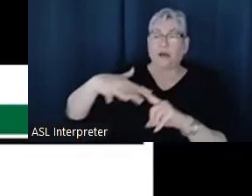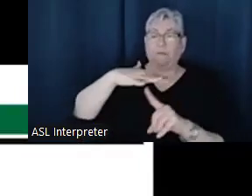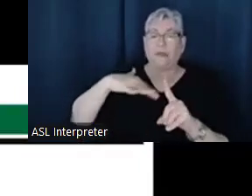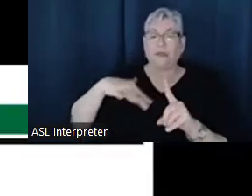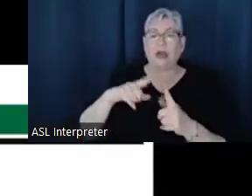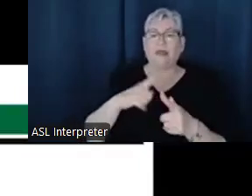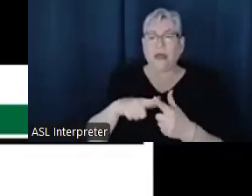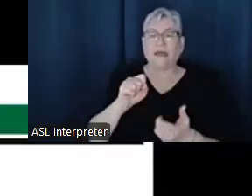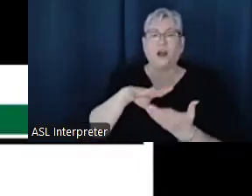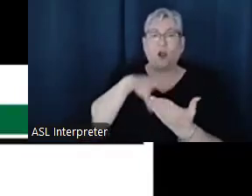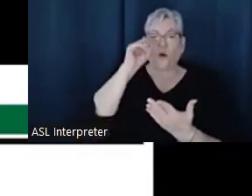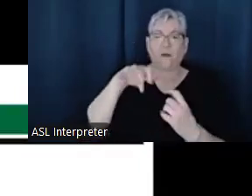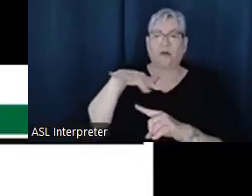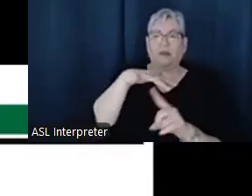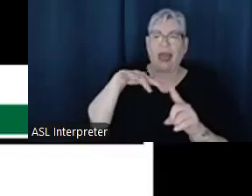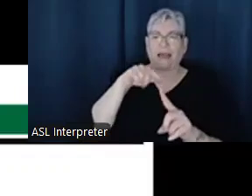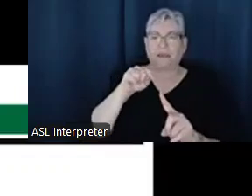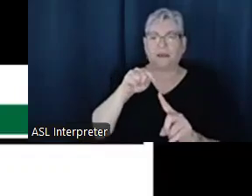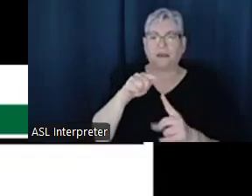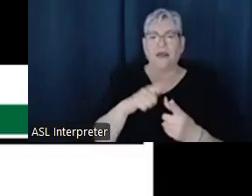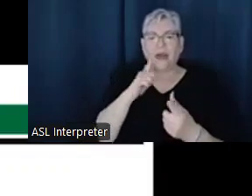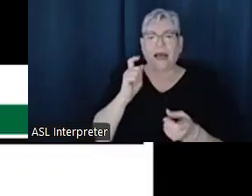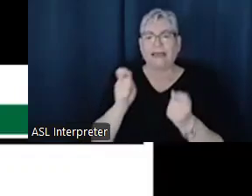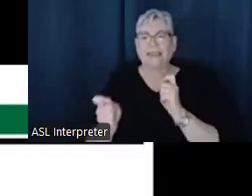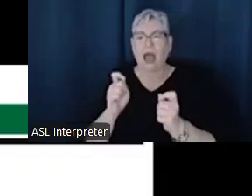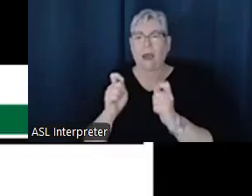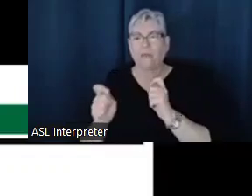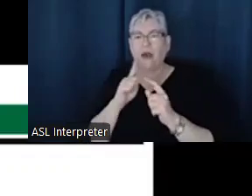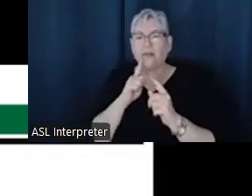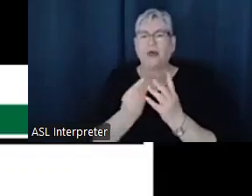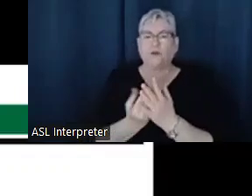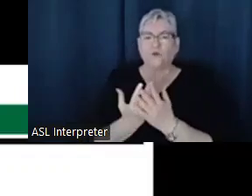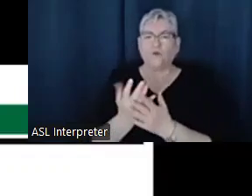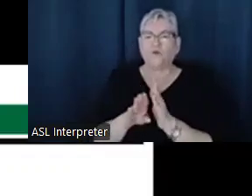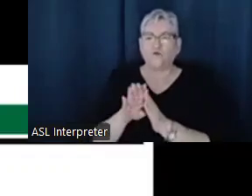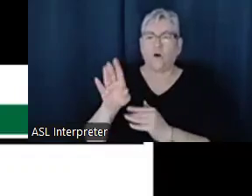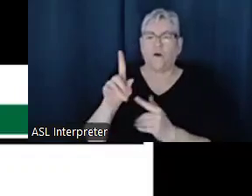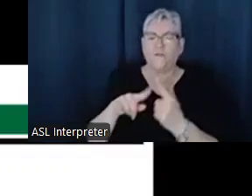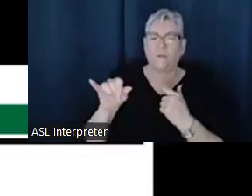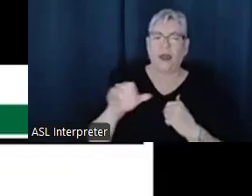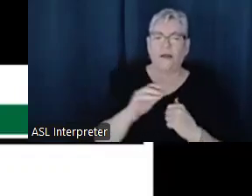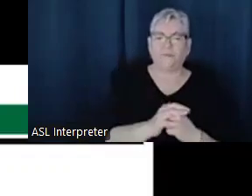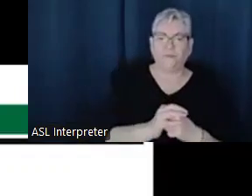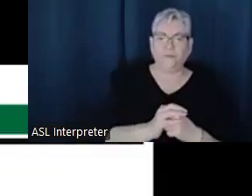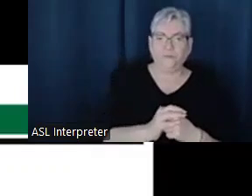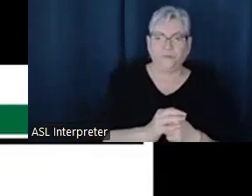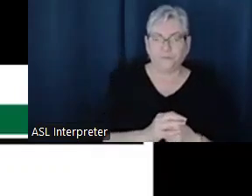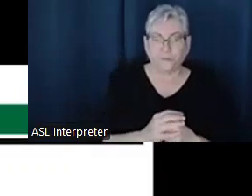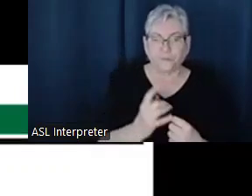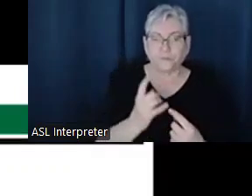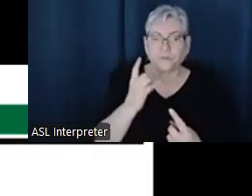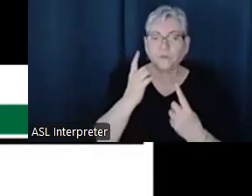that and adapt and sort of grow cognitively from there. When we think about cognitive skills, we want to